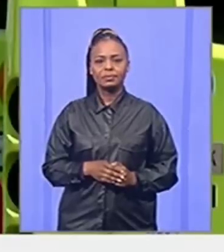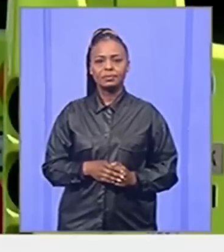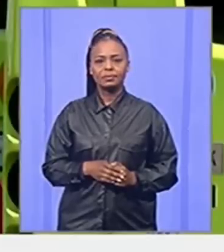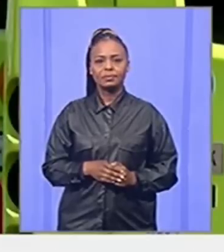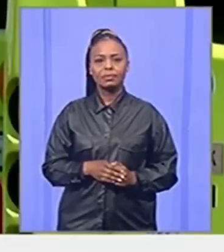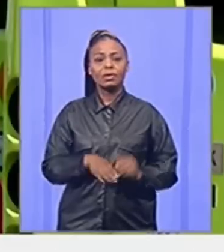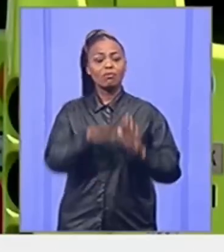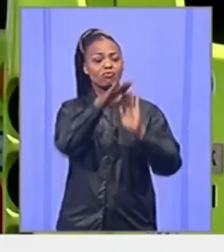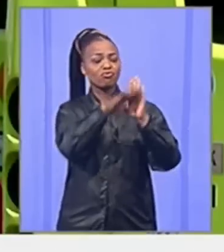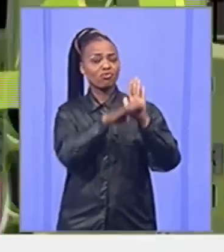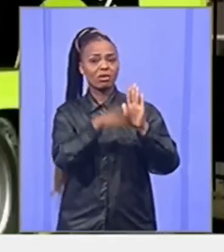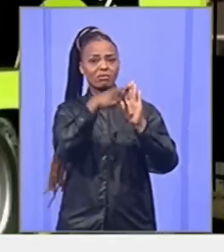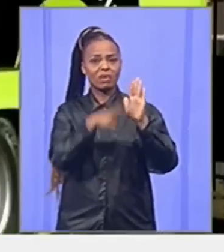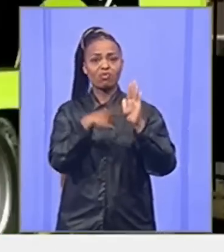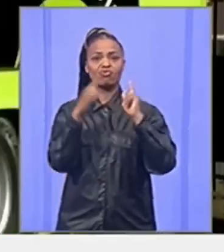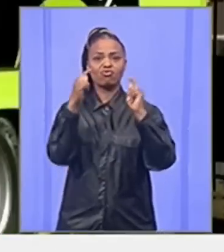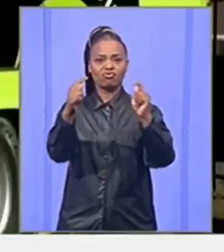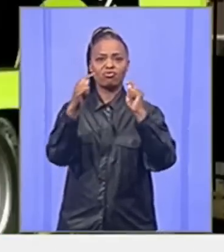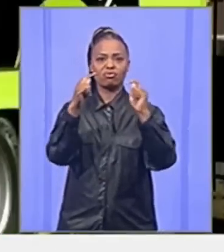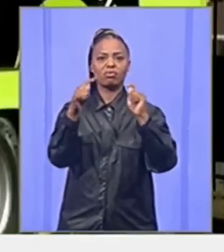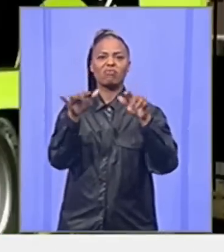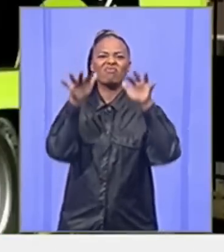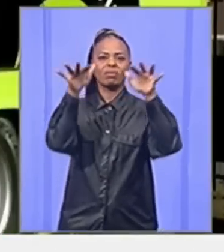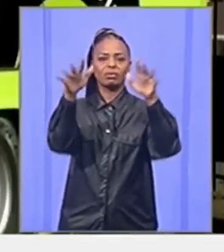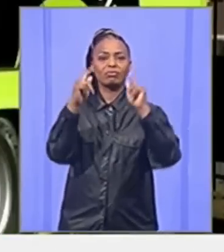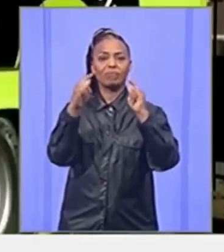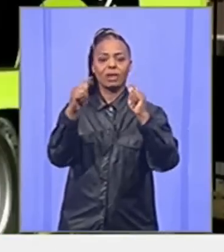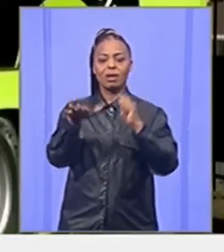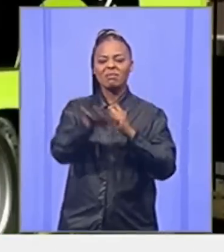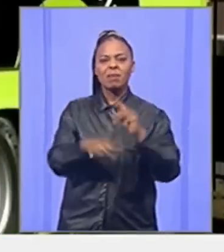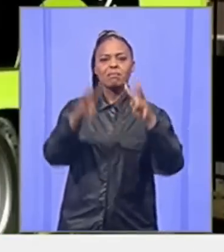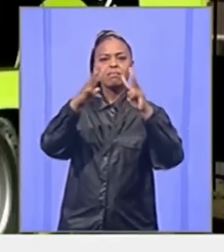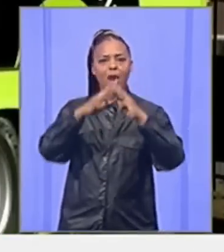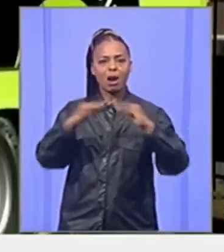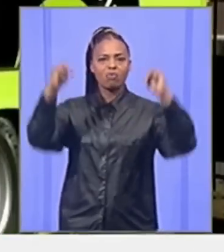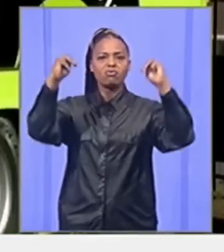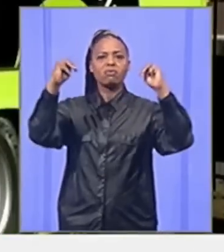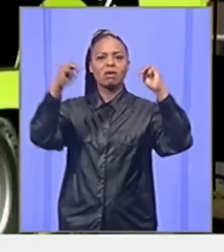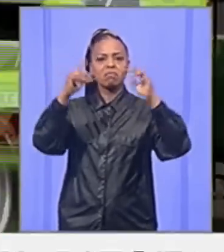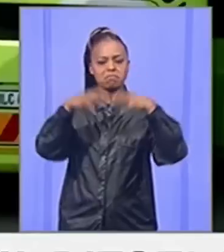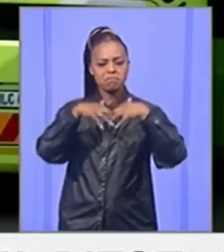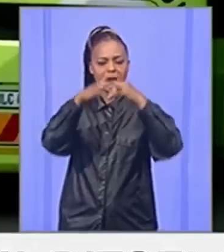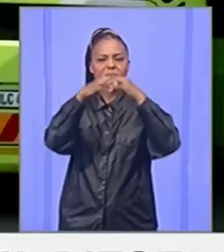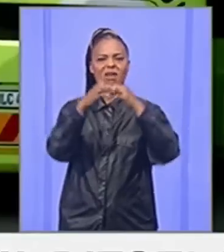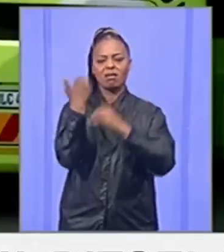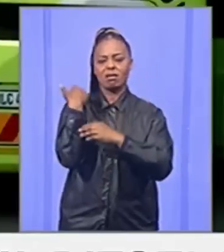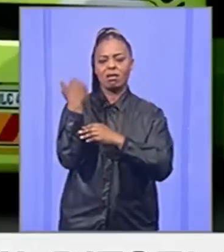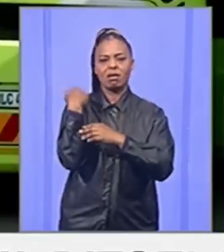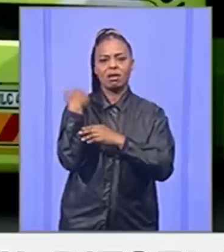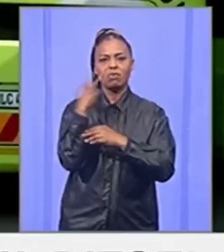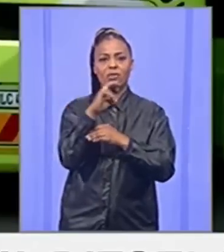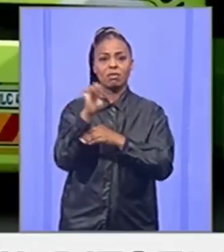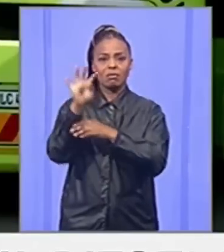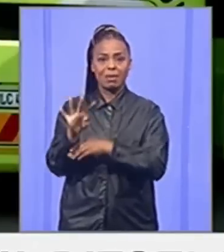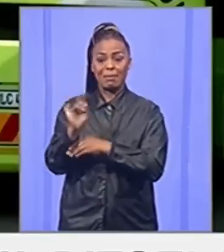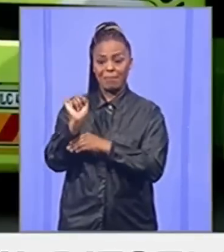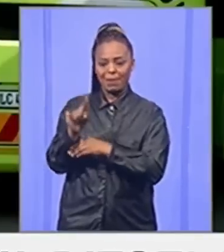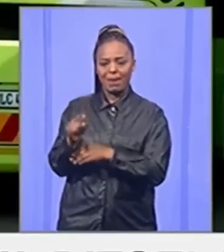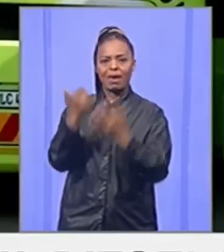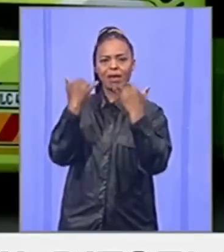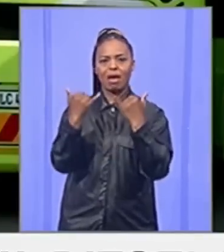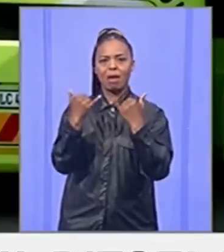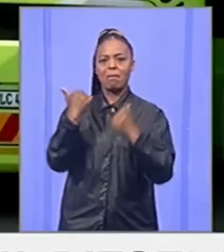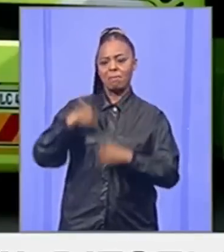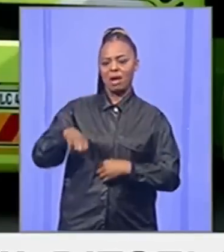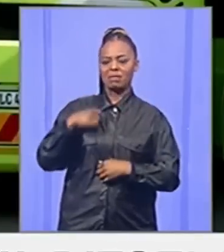Lenana ula ka ona fatshe ya dinamelo tsa botlhe ka Mangaung le tsa gotseng wa go ngwa ke Sepedi le somenne. Mengwa ge se nyana morao ga fao, masepala o